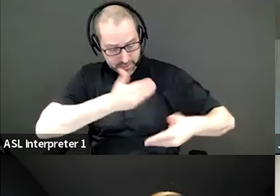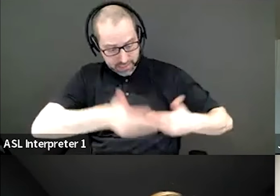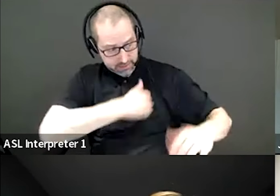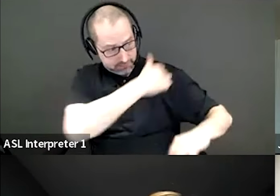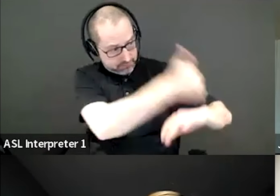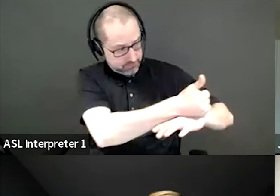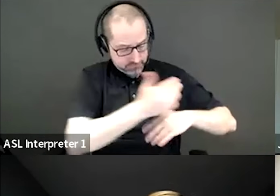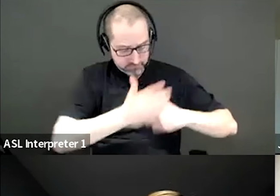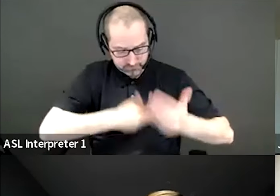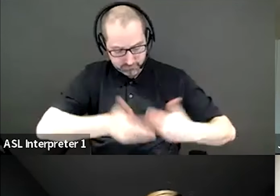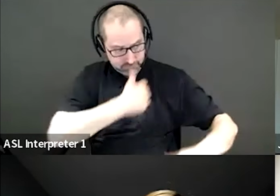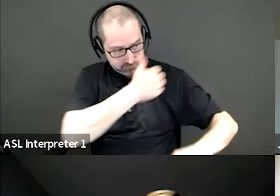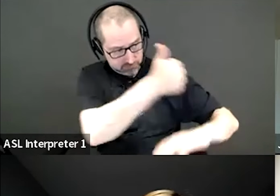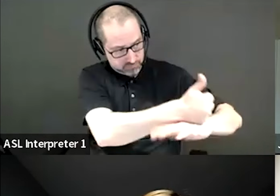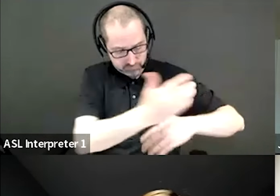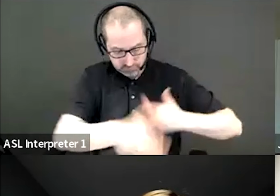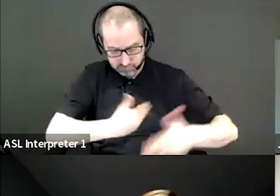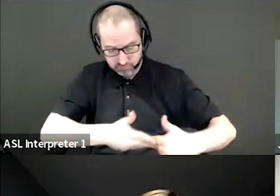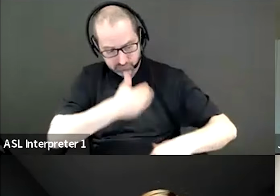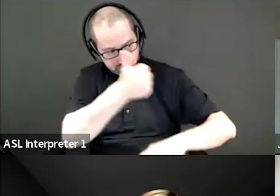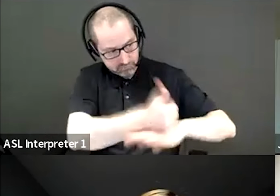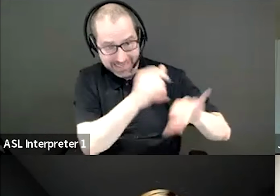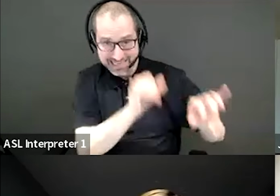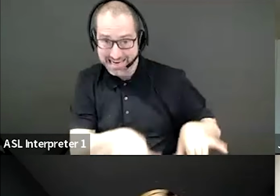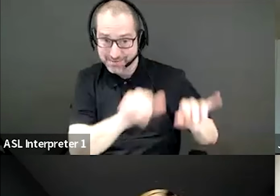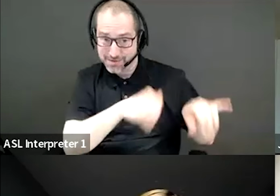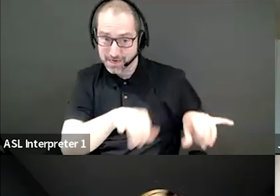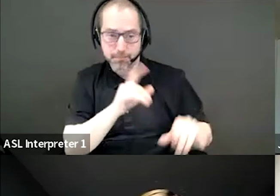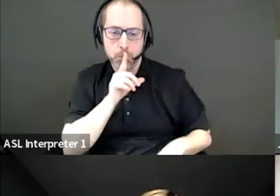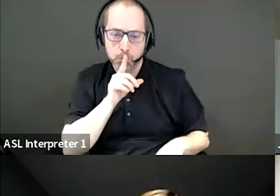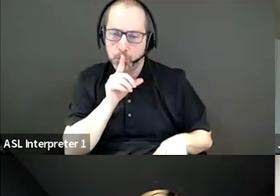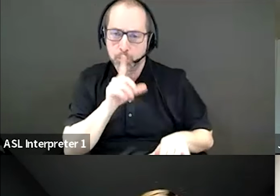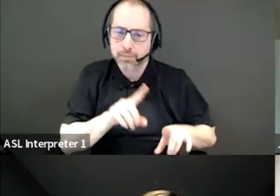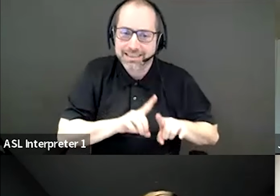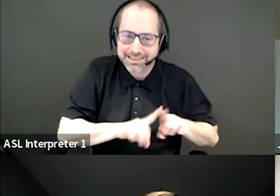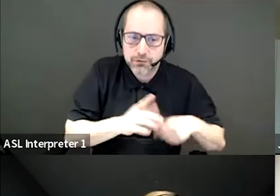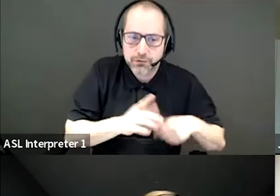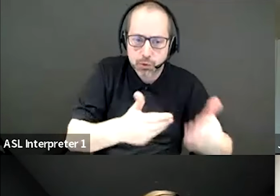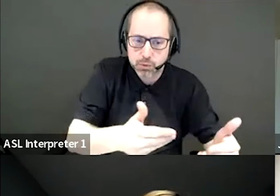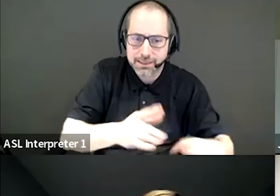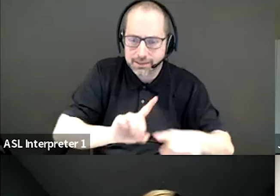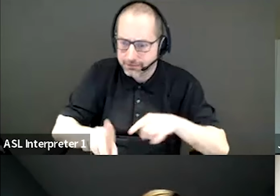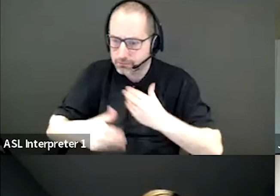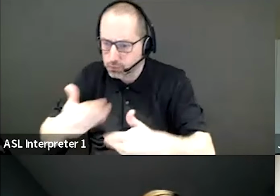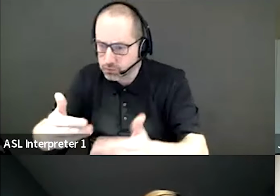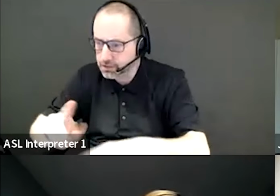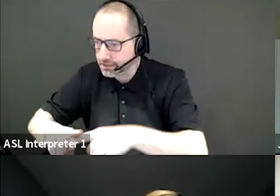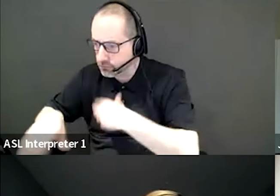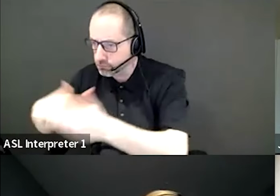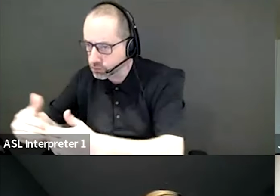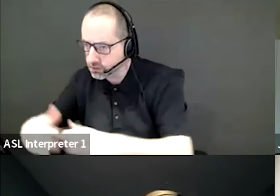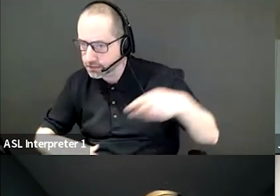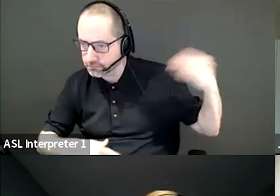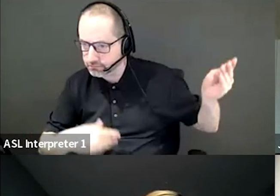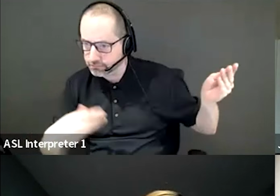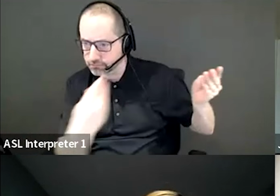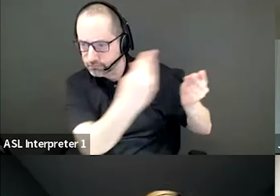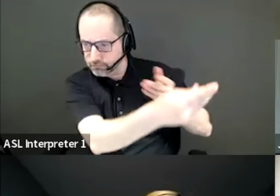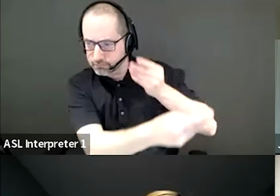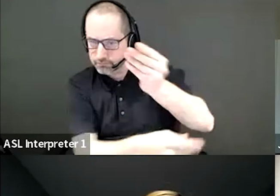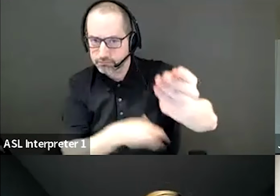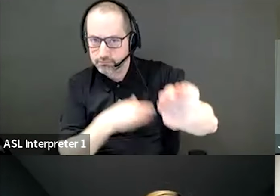I'm hung up on a strengths-based model this morning, but I do think one of the strengths of our approach is that we had real expertise working on